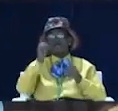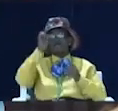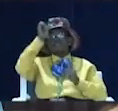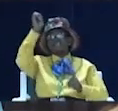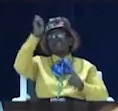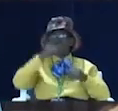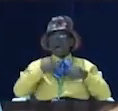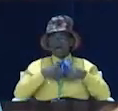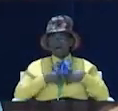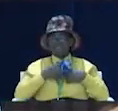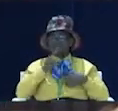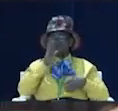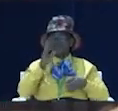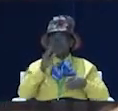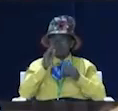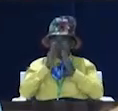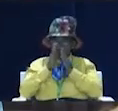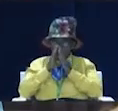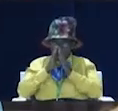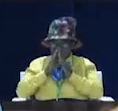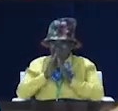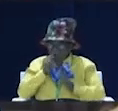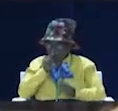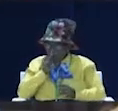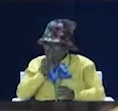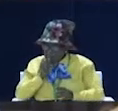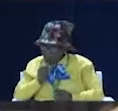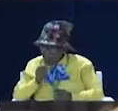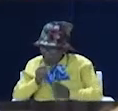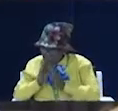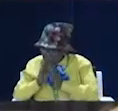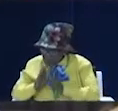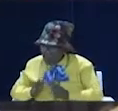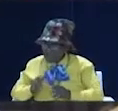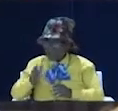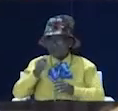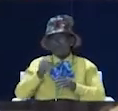is January. I know.